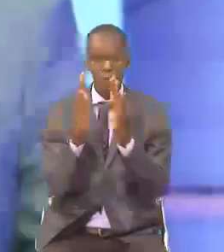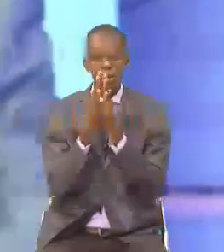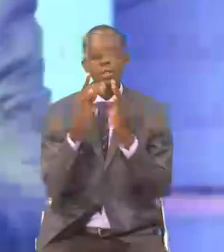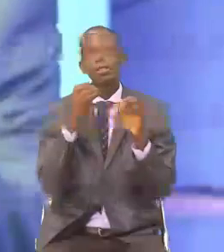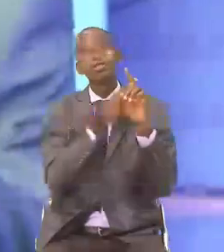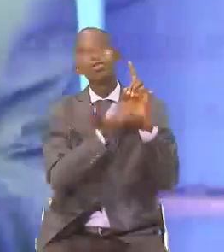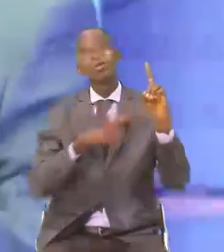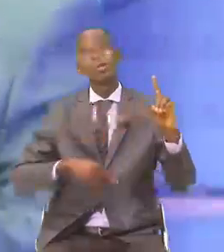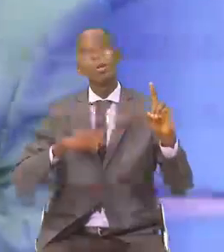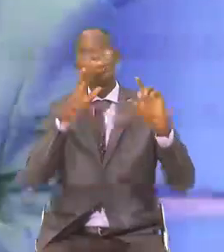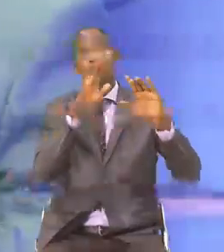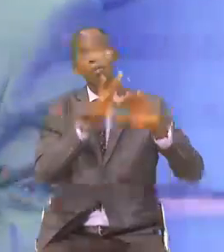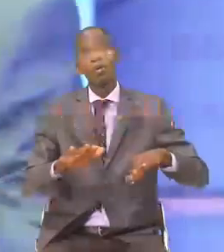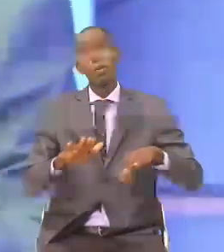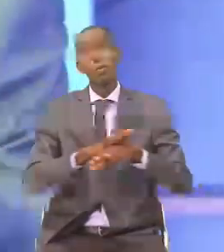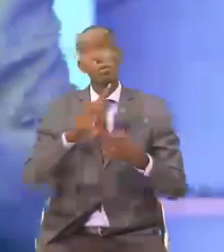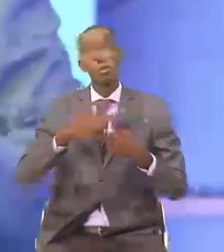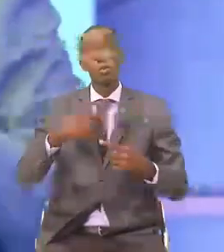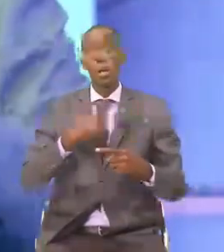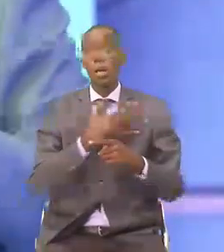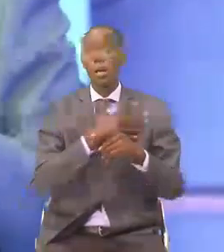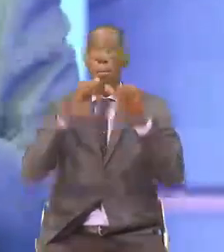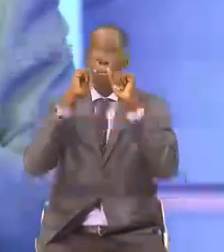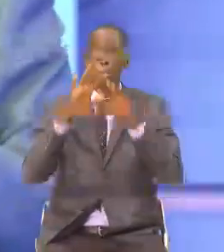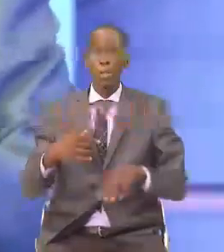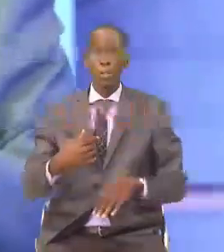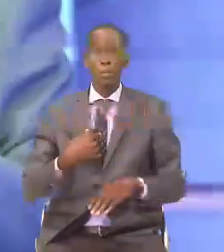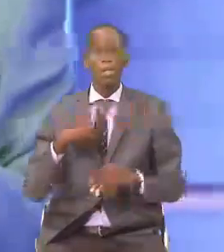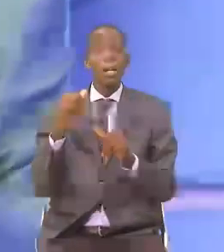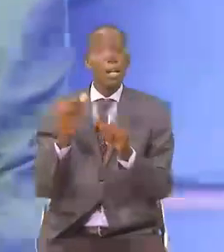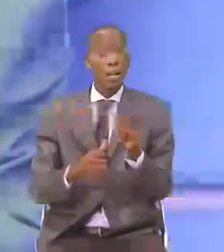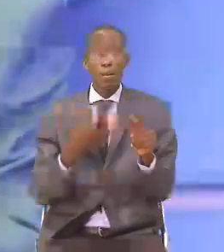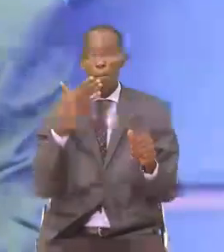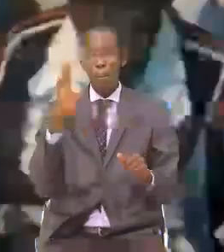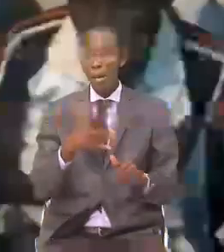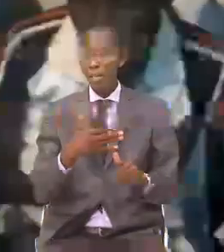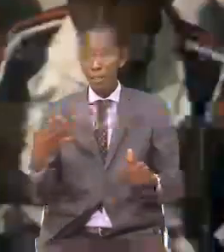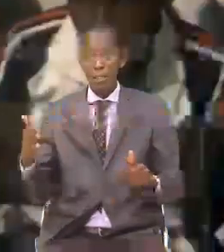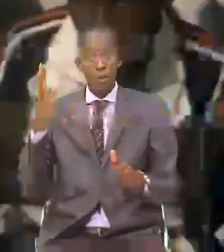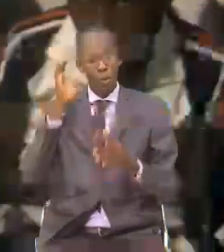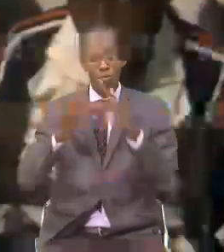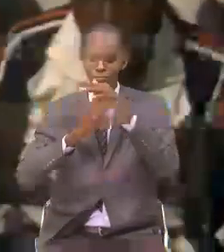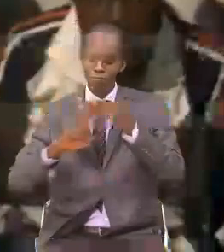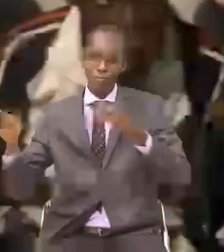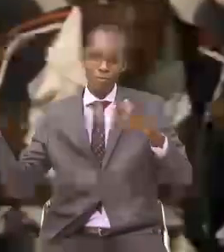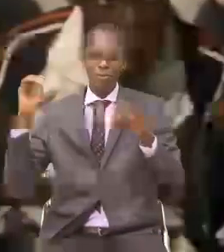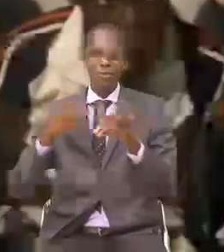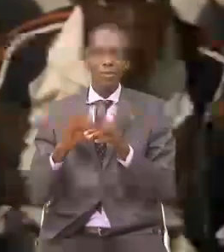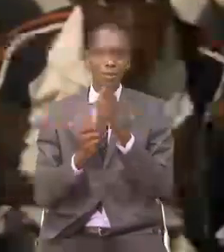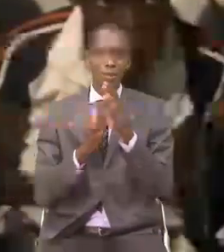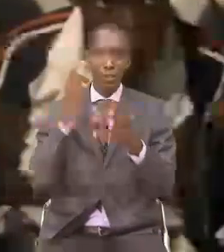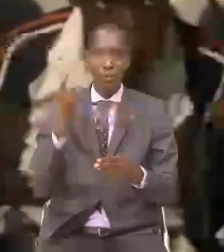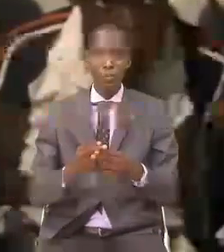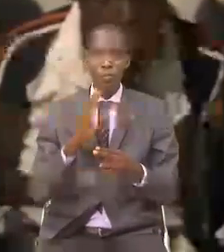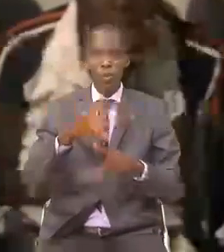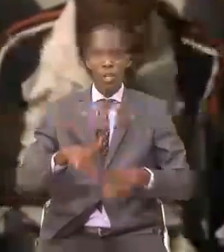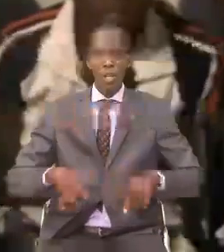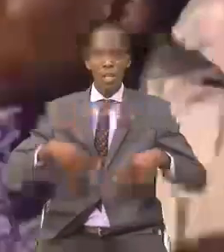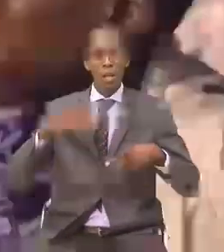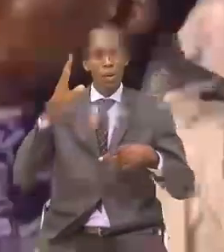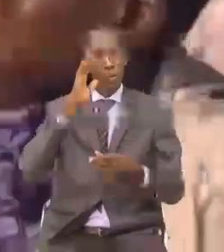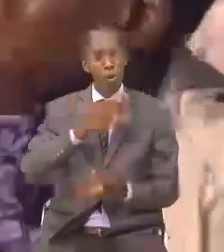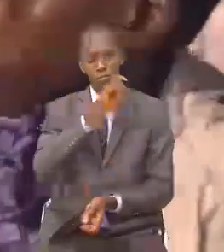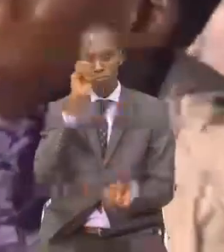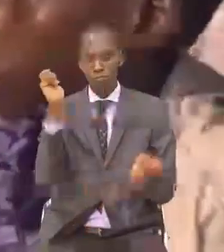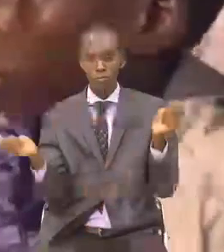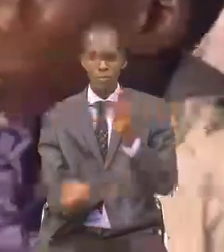and you pray that prayer and you say, God, be merciful unto me and bless me, every bad thing will